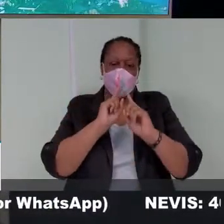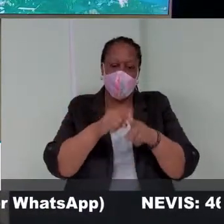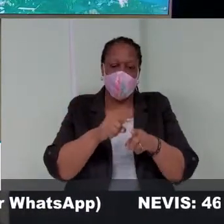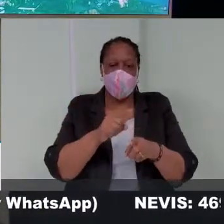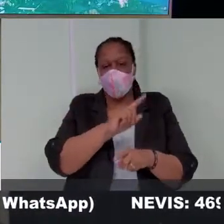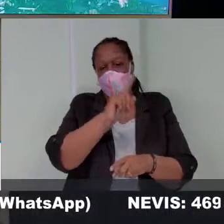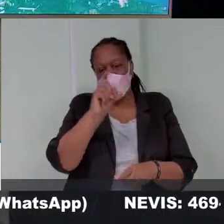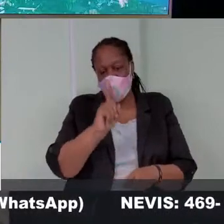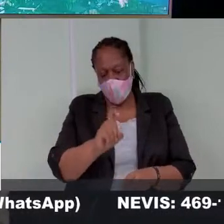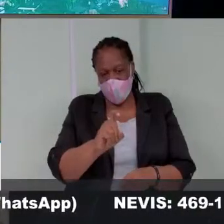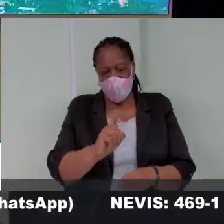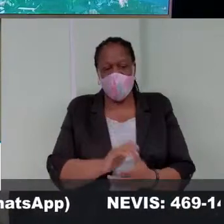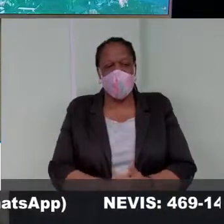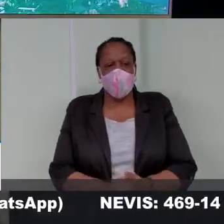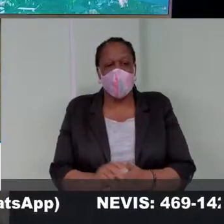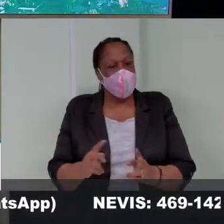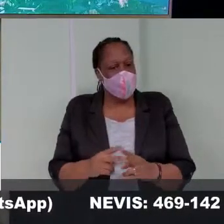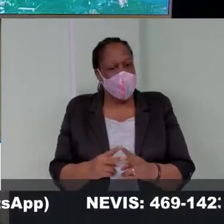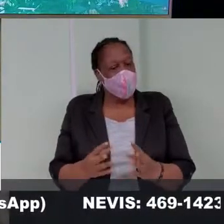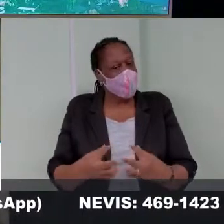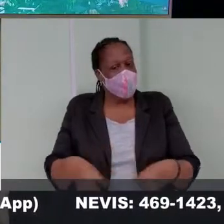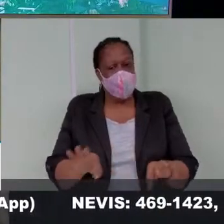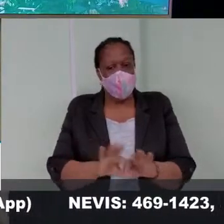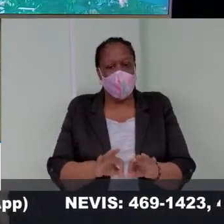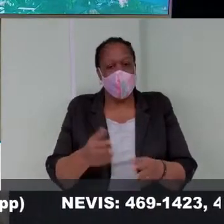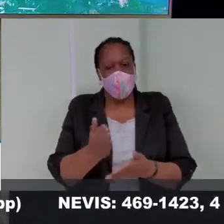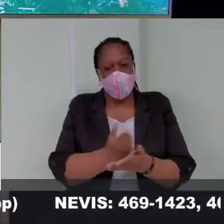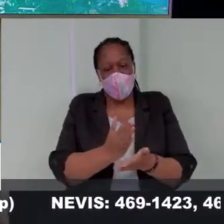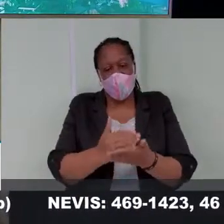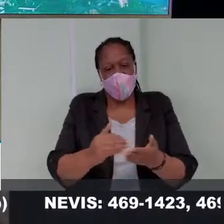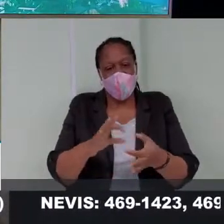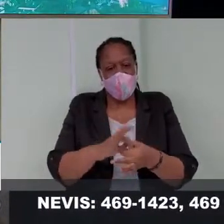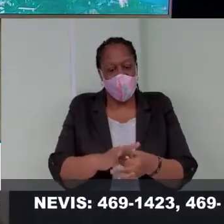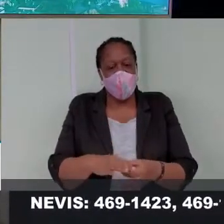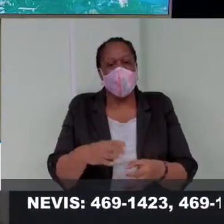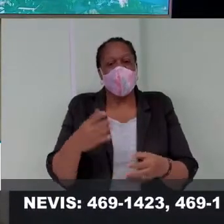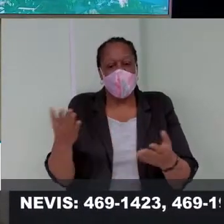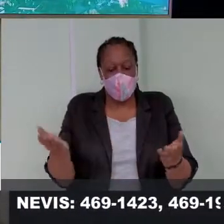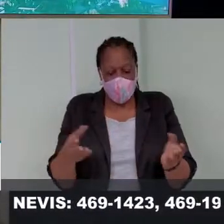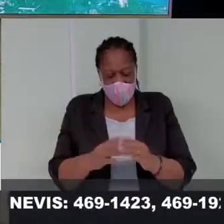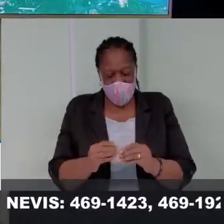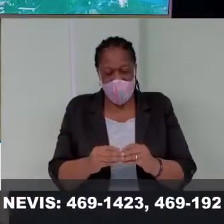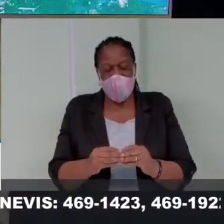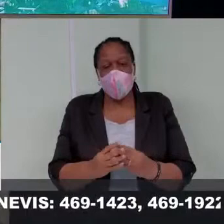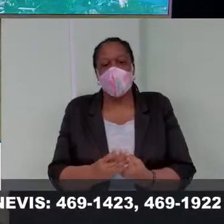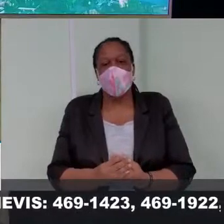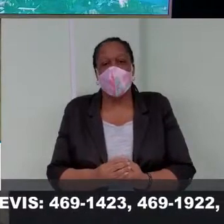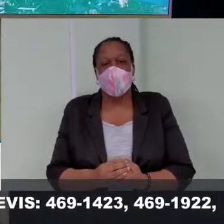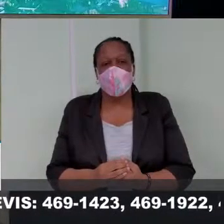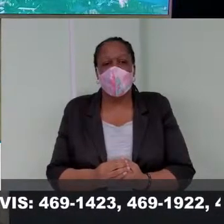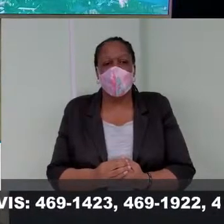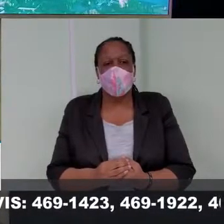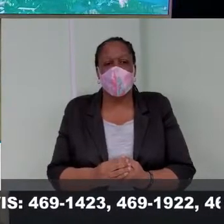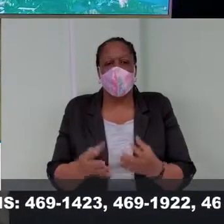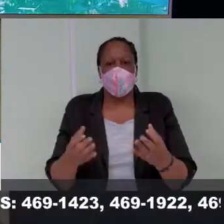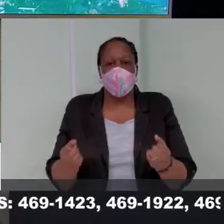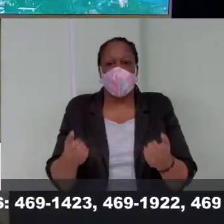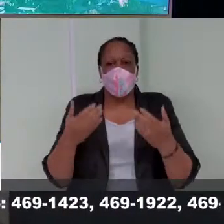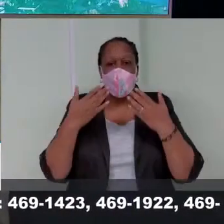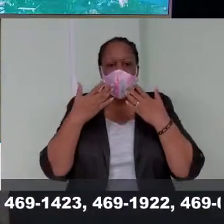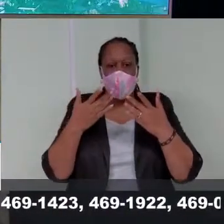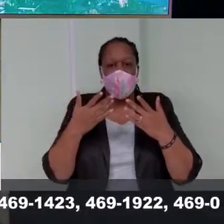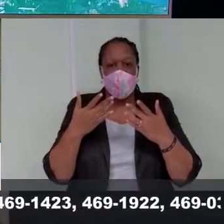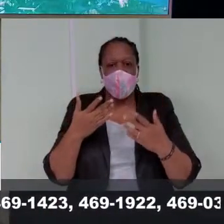important part of these briefings. I do want to thank AJ